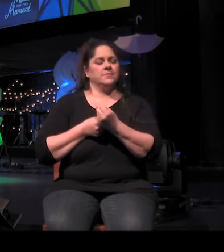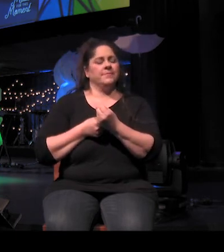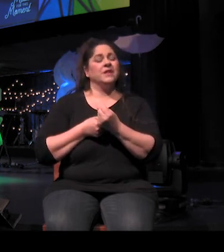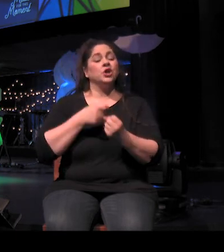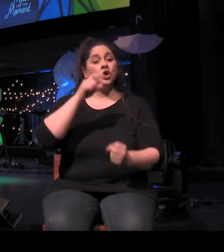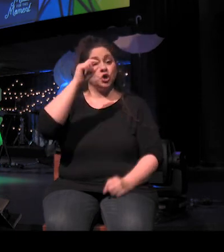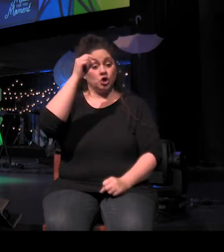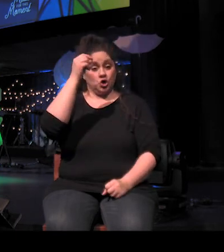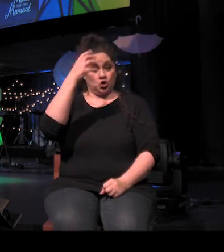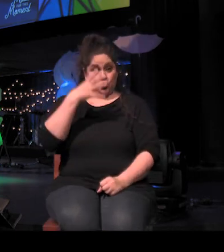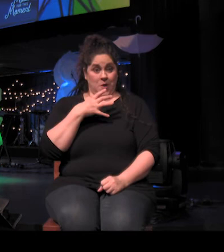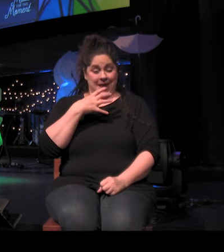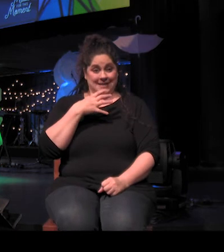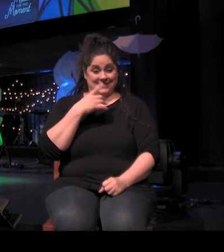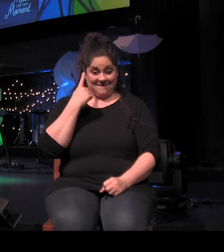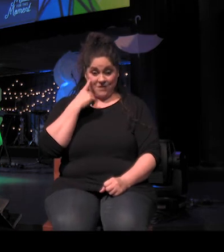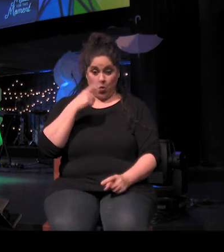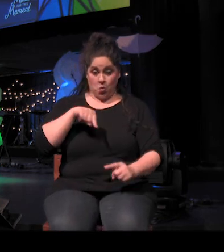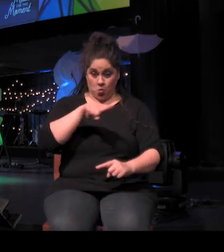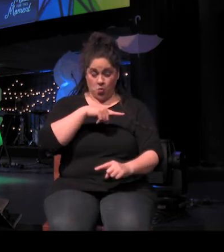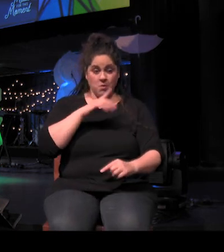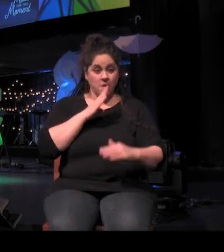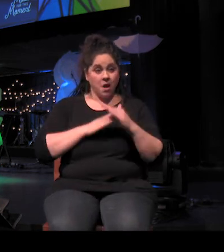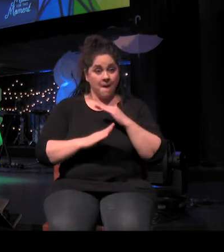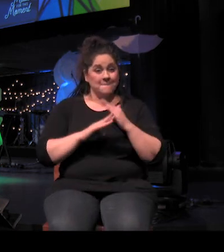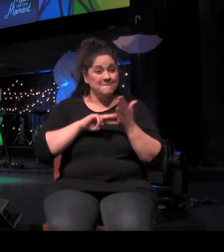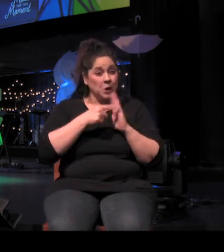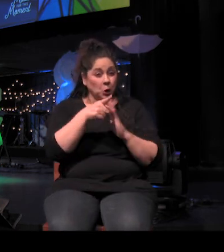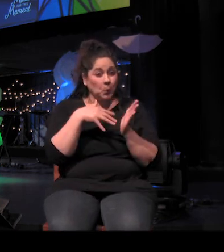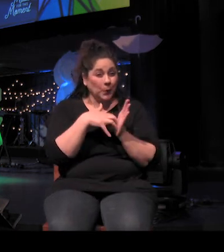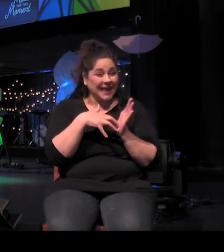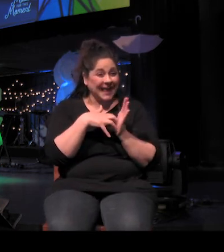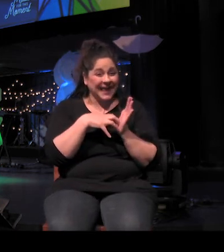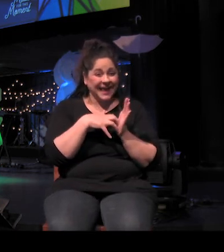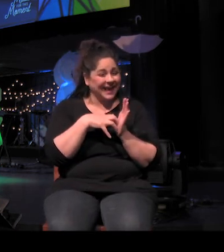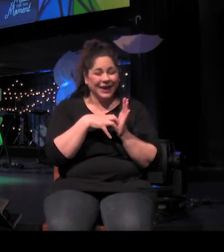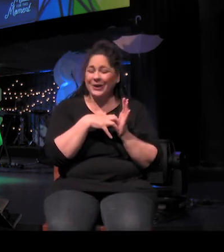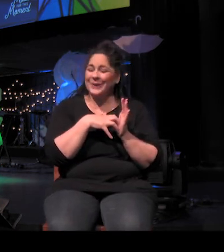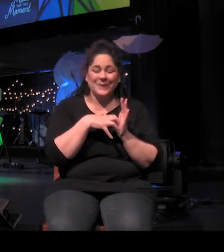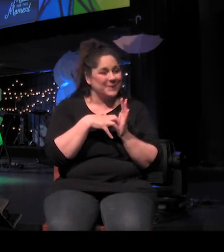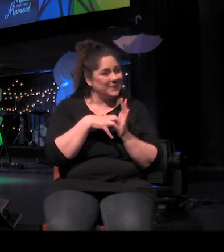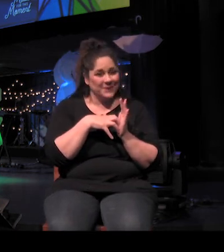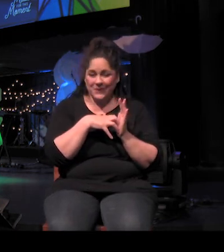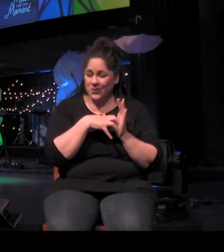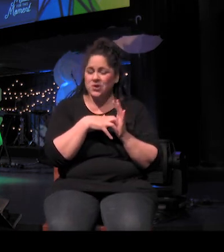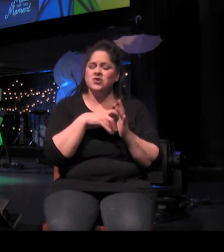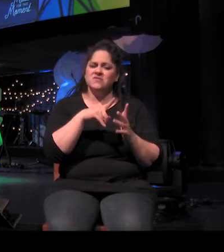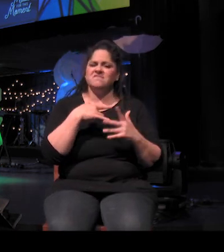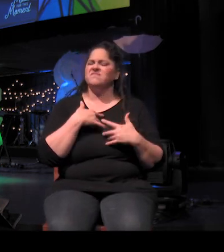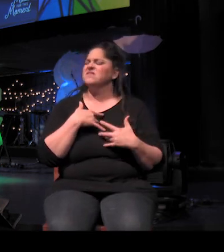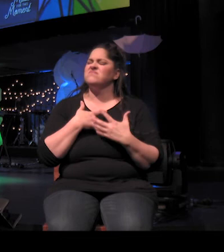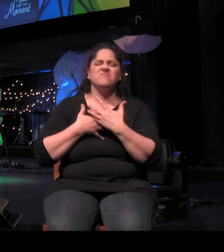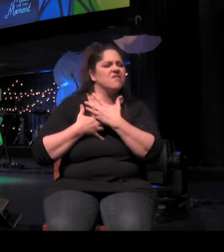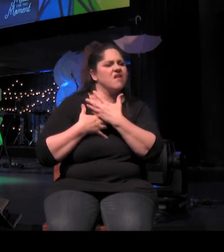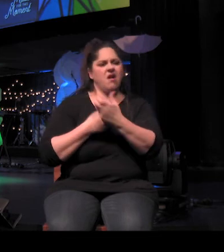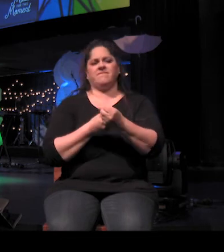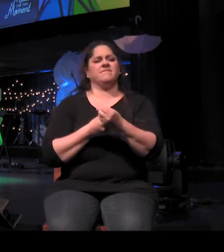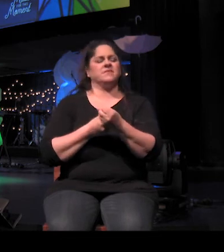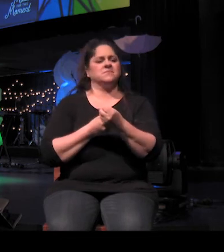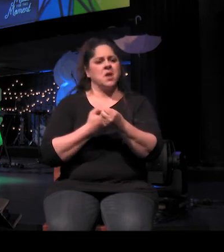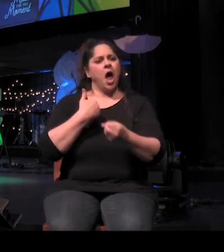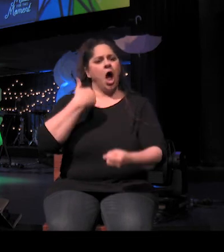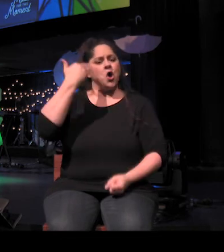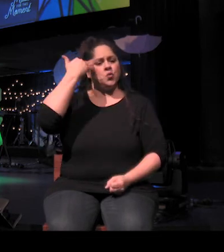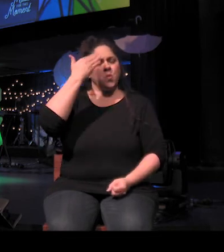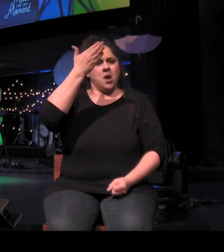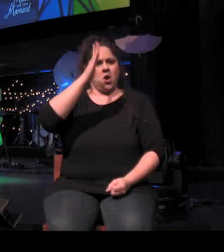Grace for the humble it's not a place of weakness. It's a place of standing confidently because you find your validation in who God made